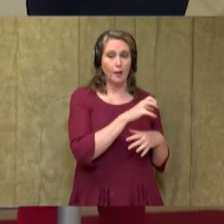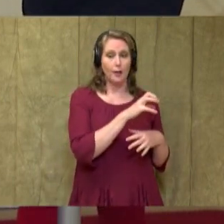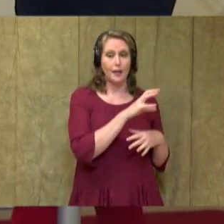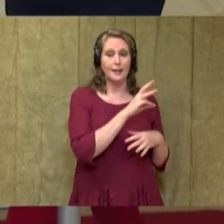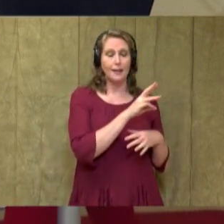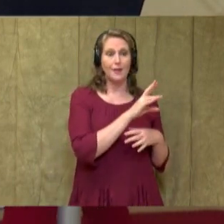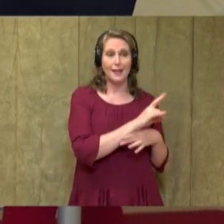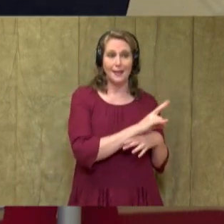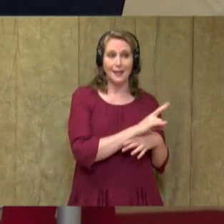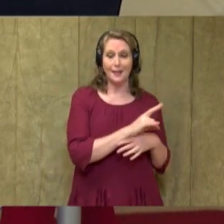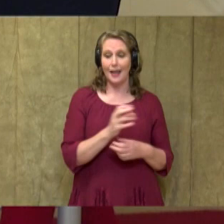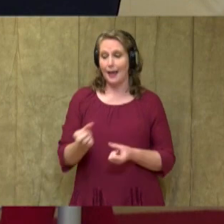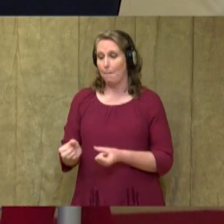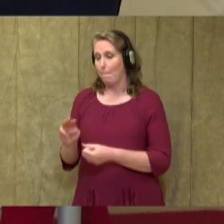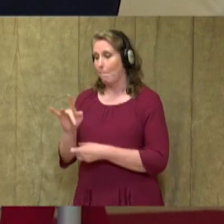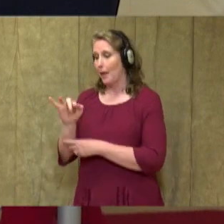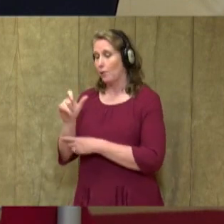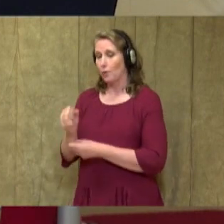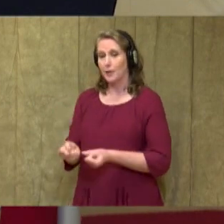how many minerals are there?